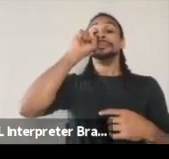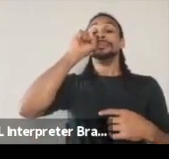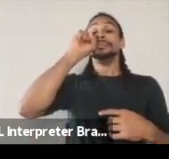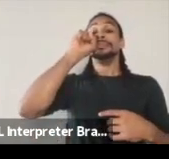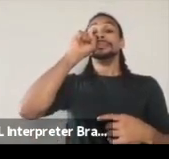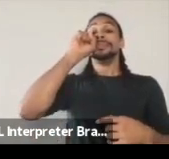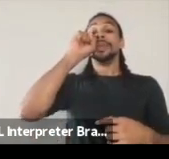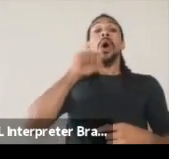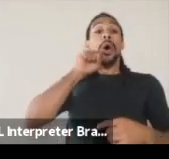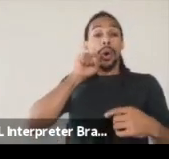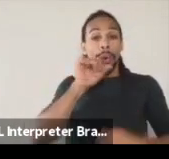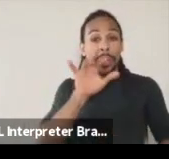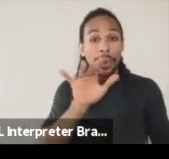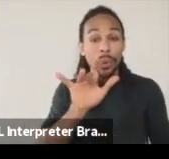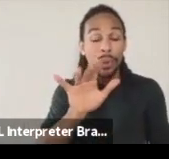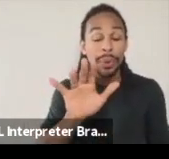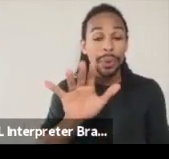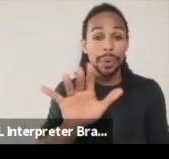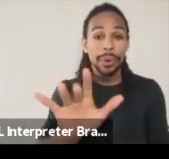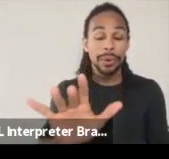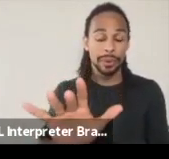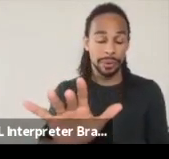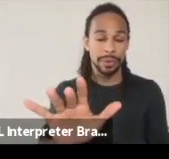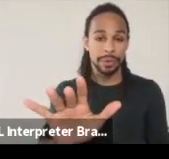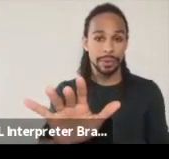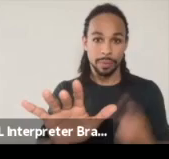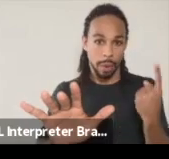And then exhale.